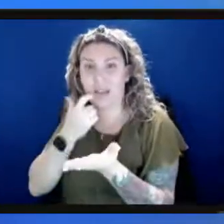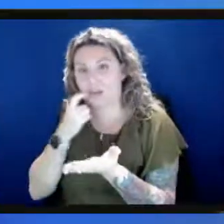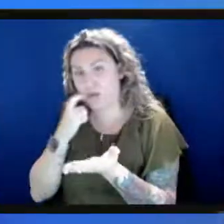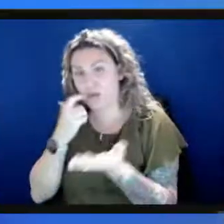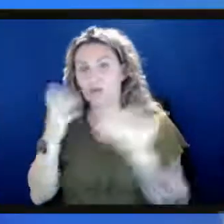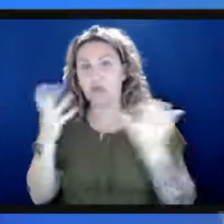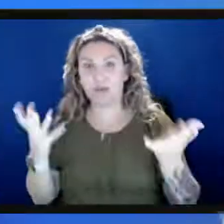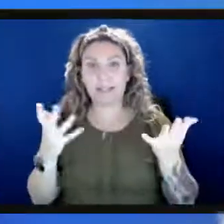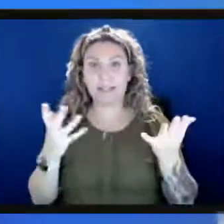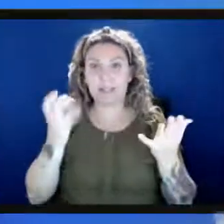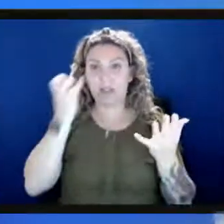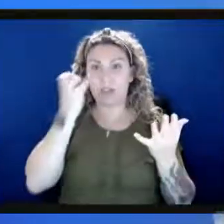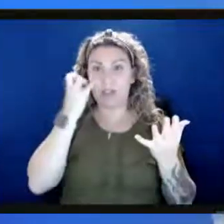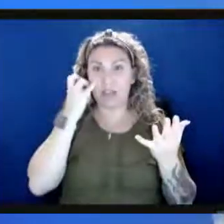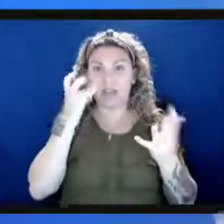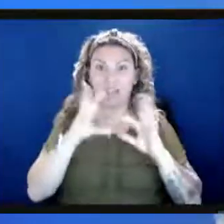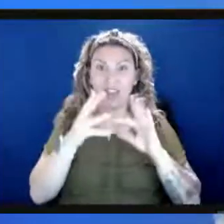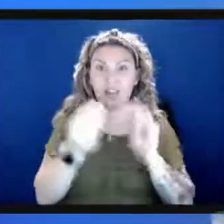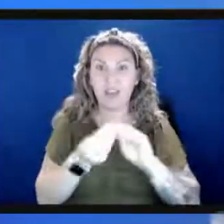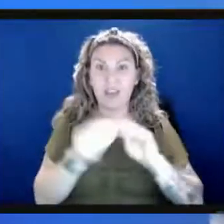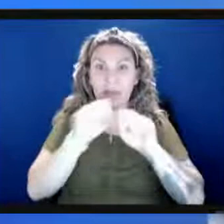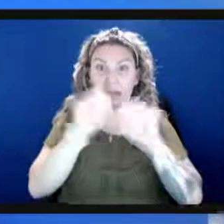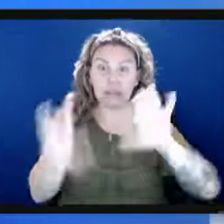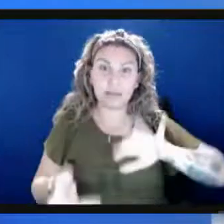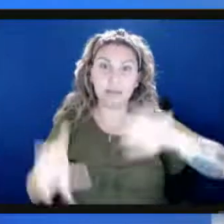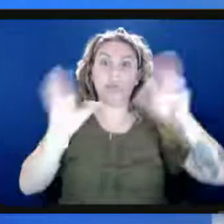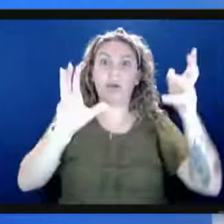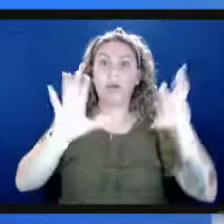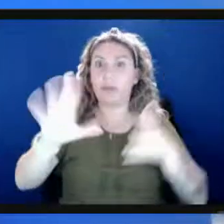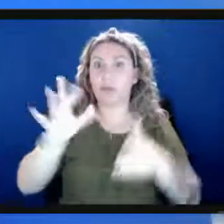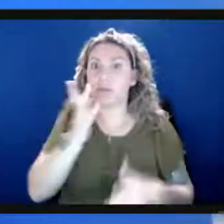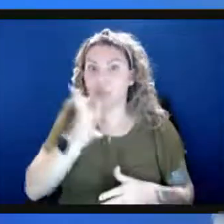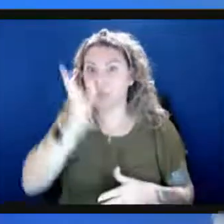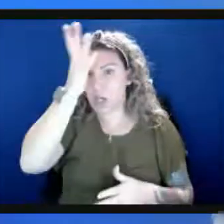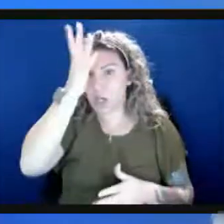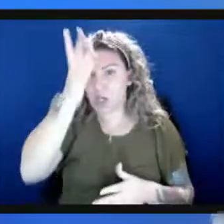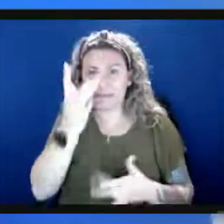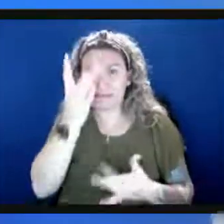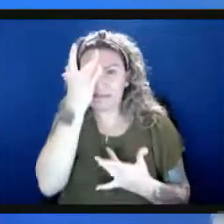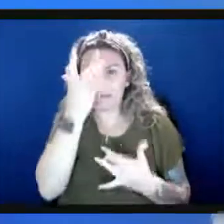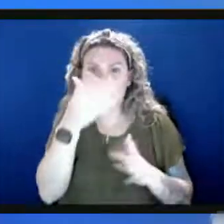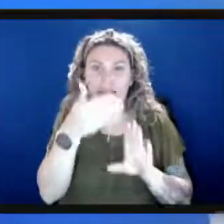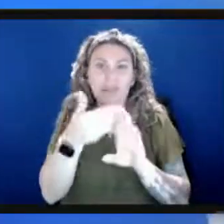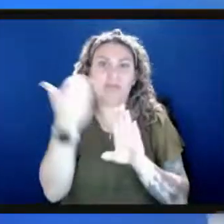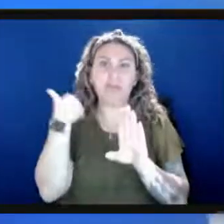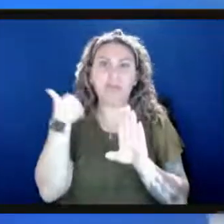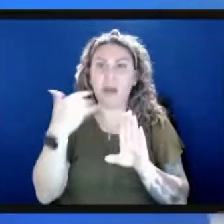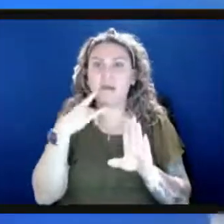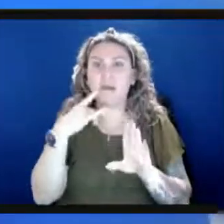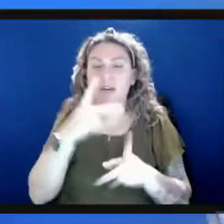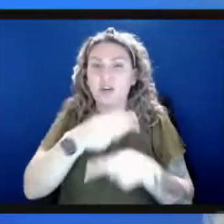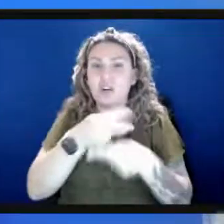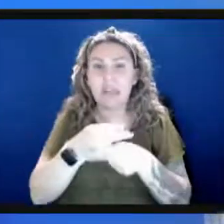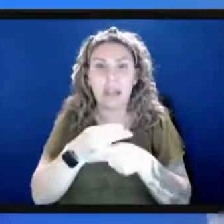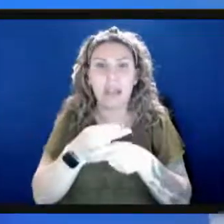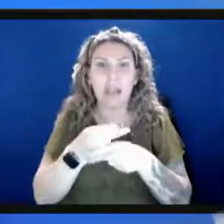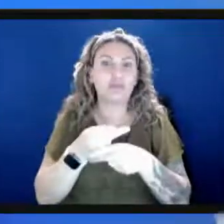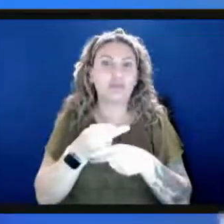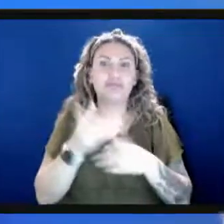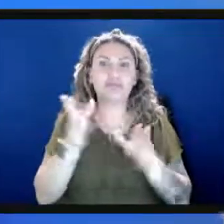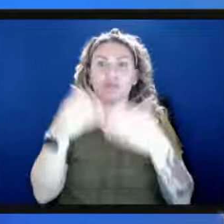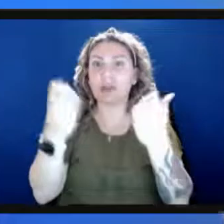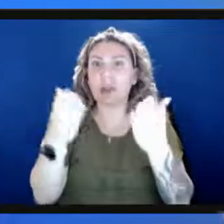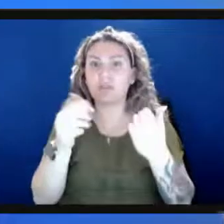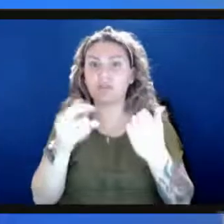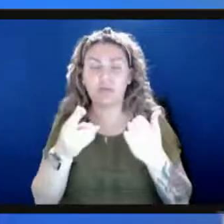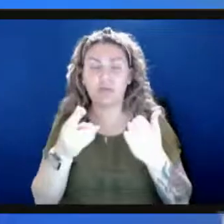is disrupted, if parents are sick, if prior care providers are hospitalized or dying, then that certainly is going to lead to an